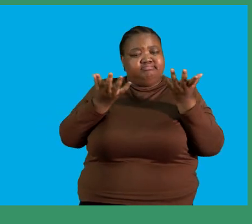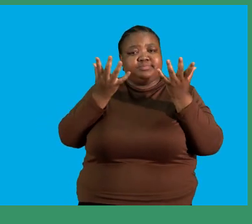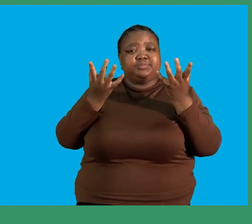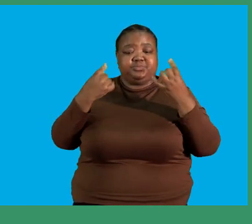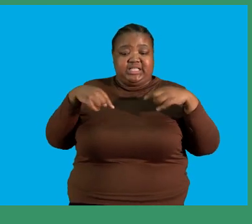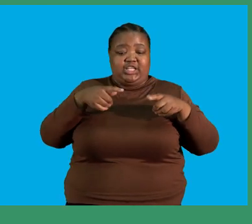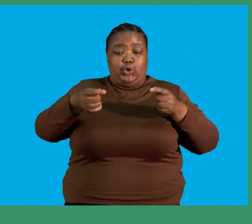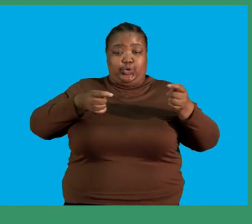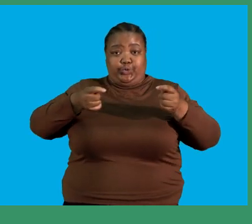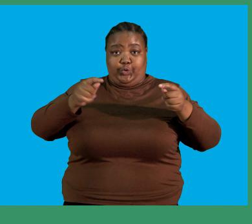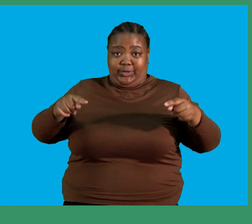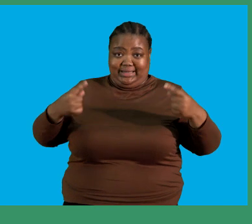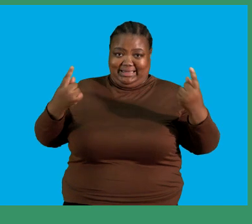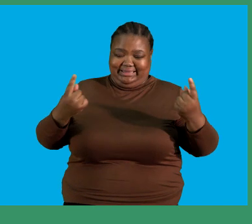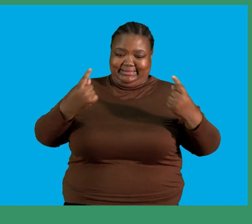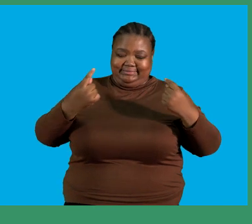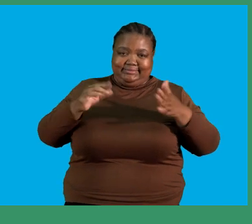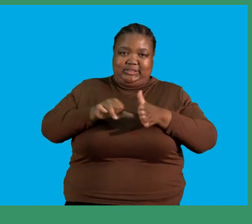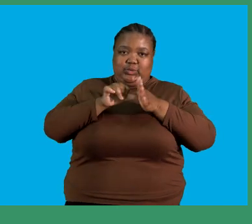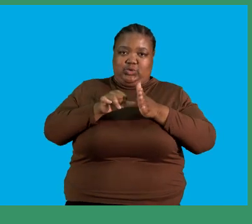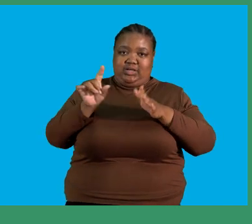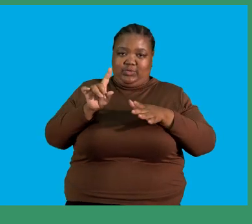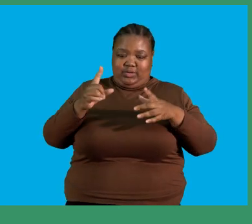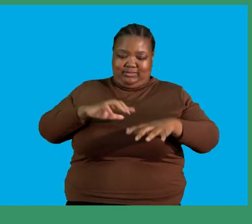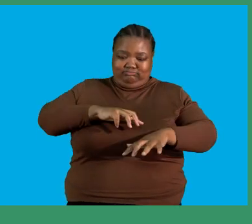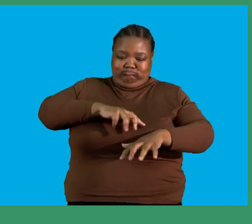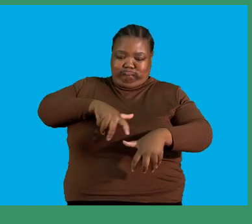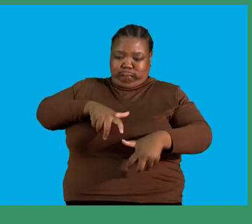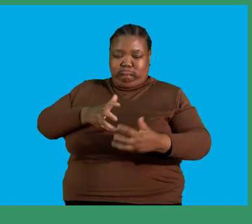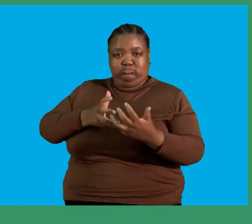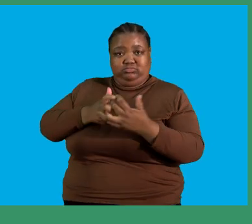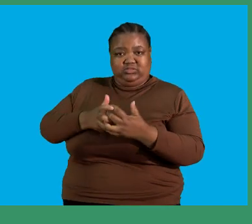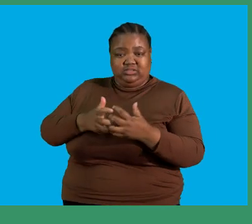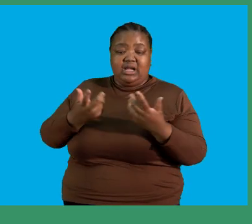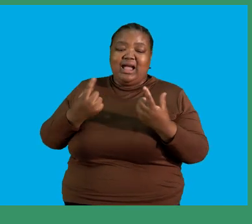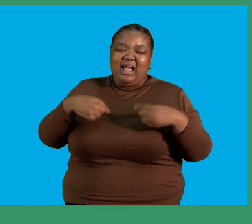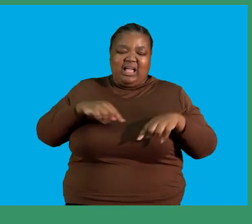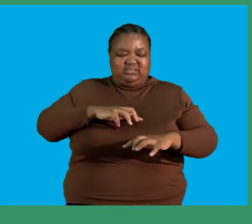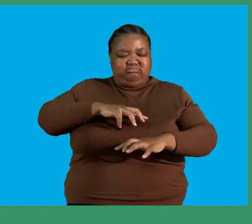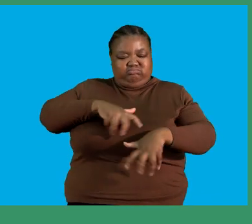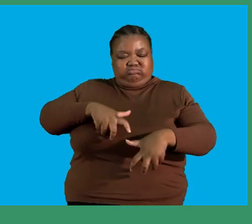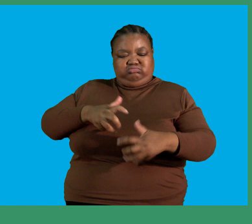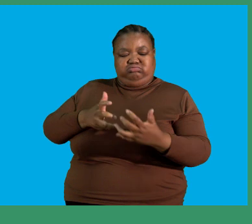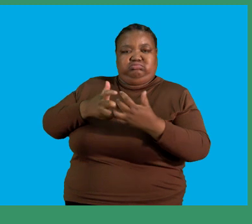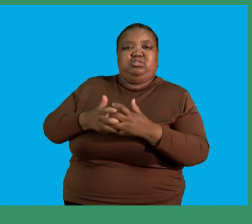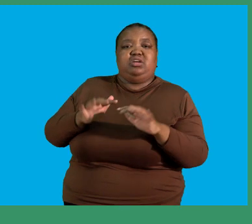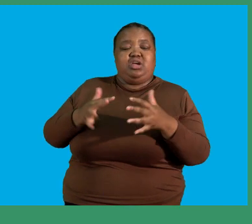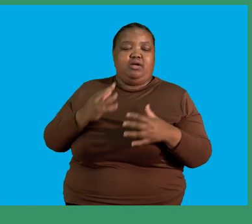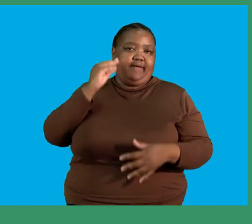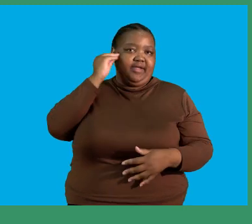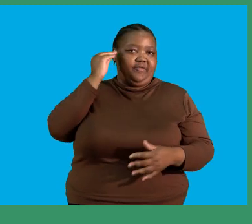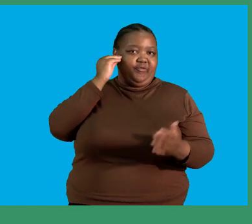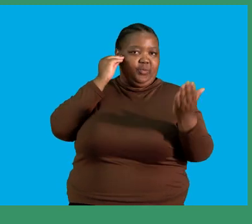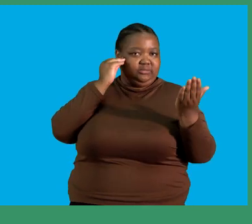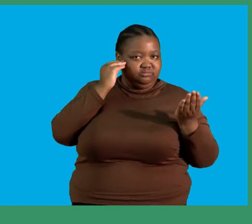think about it, when we cannot control, we must adapt. But what is it that we can do then to adapt?